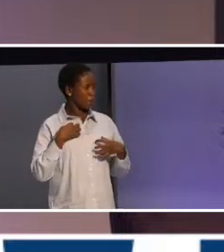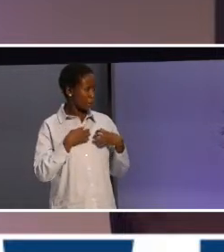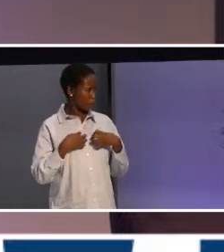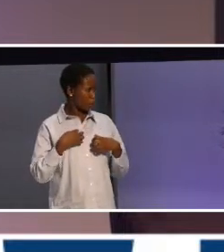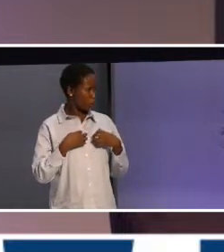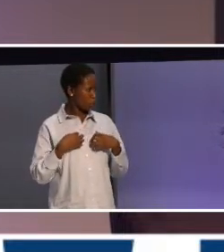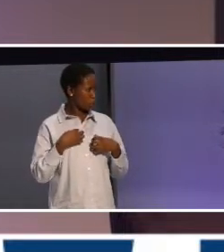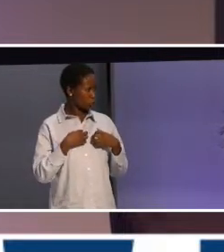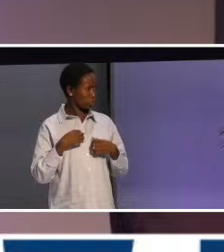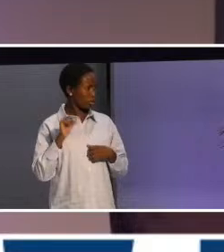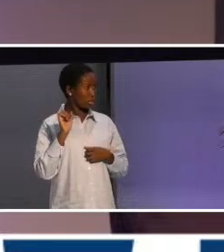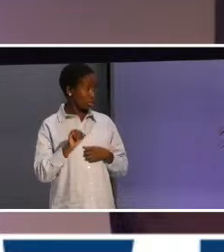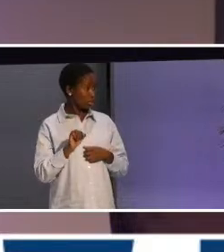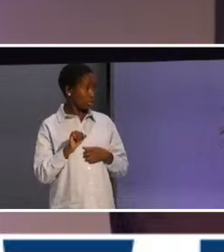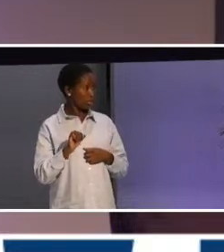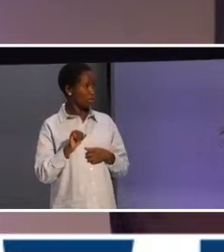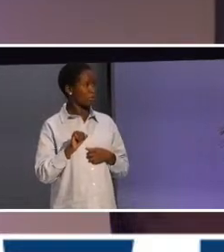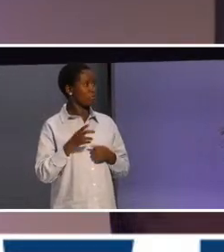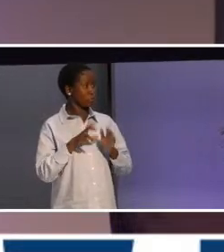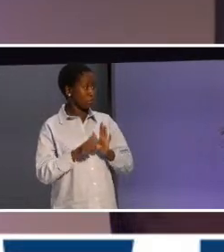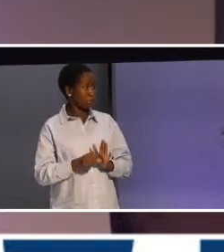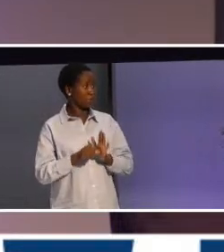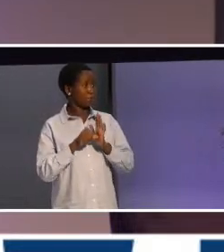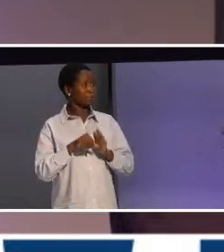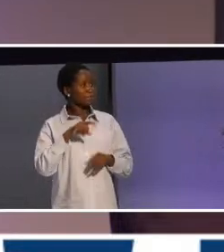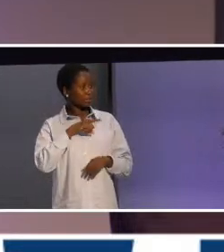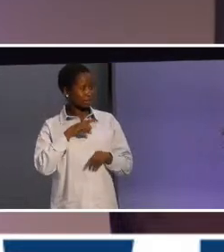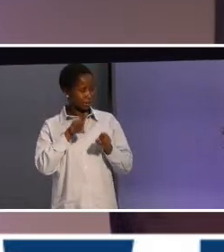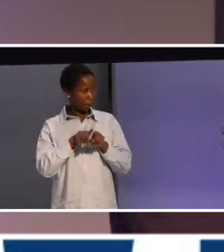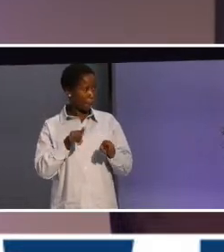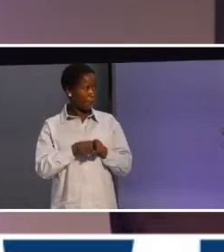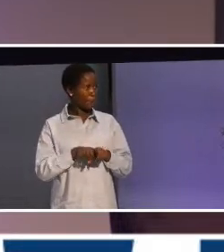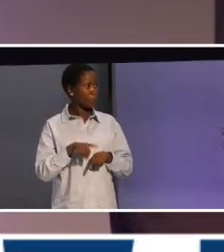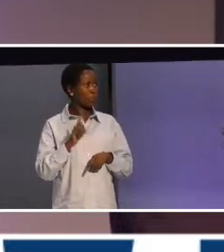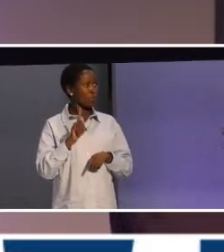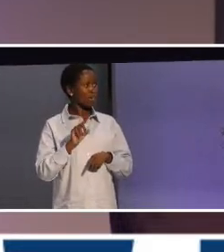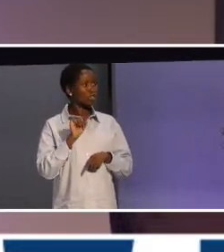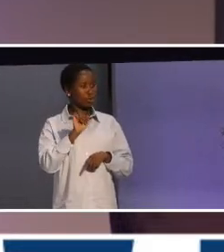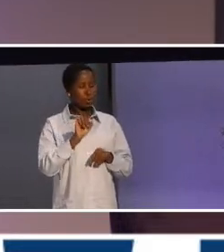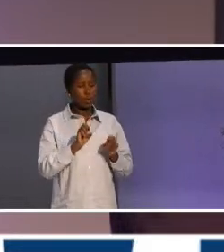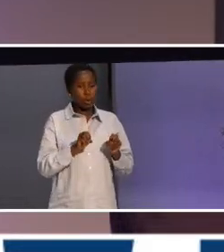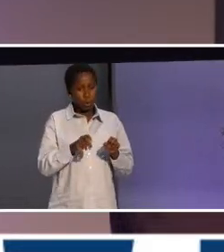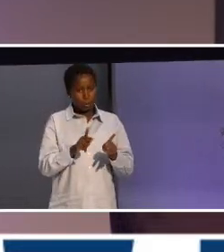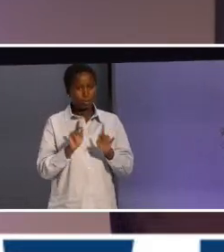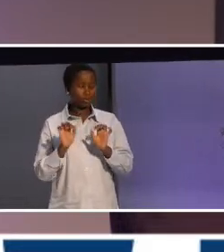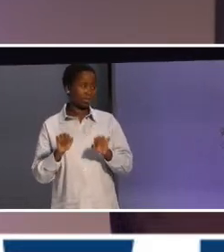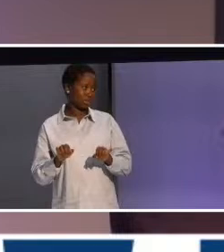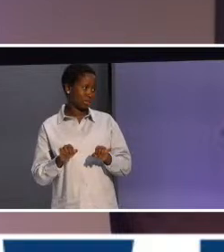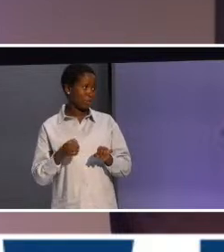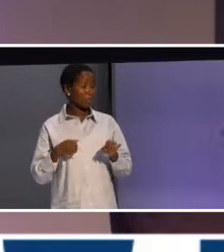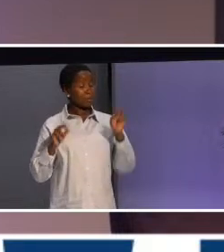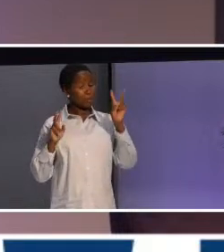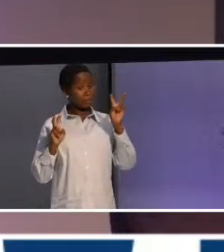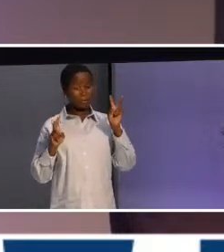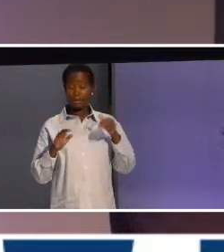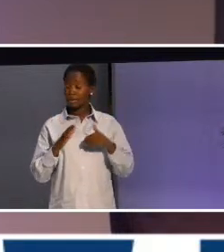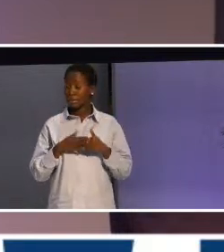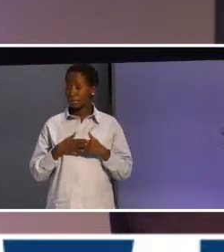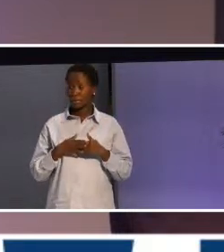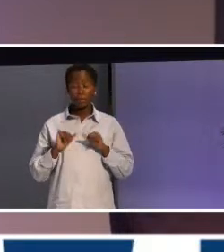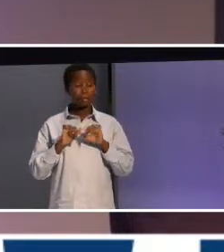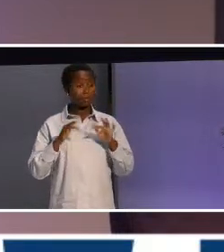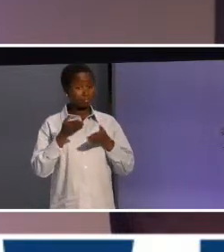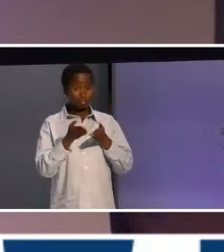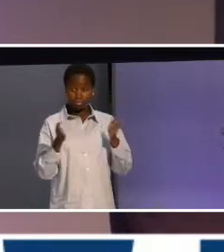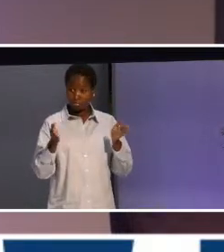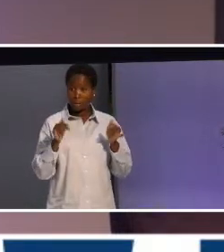have the same opportunities as the strongest," unquote. Excellencies, both India and South Africa are